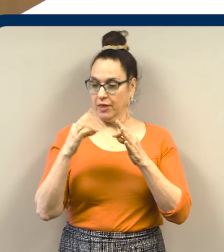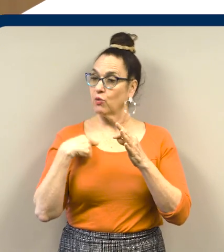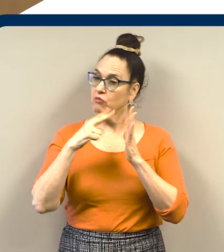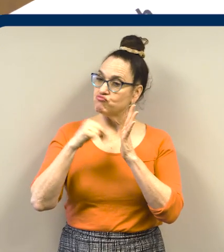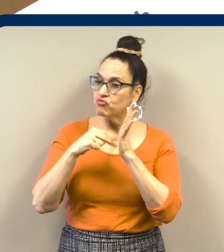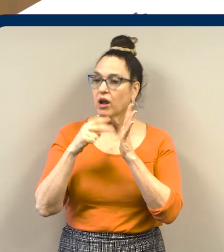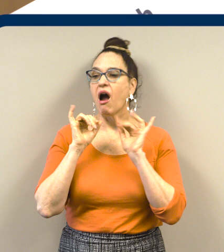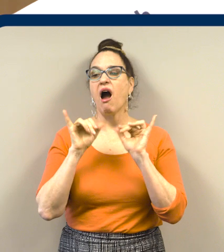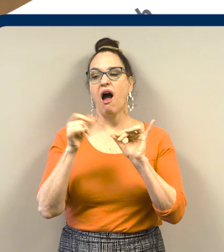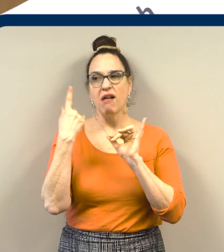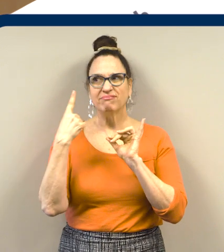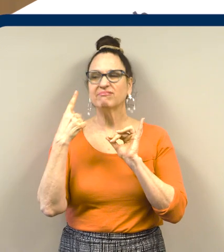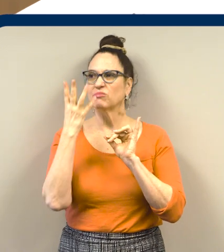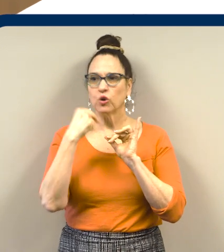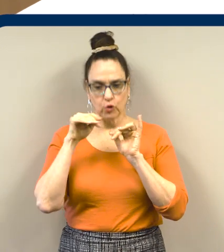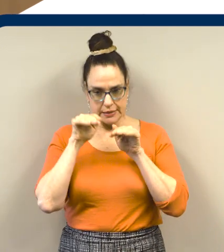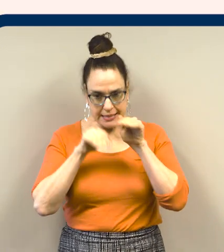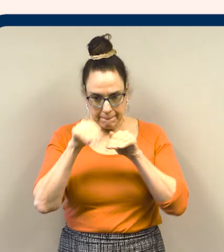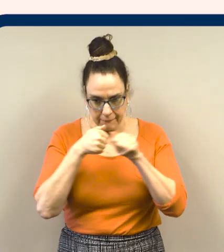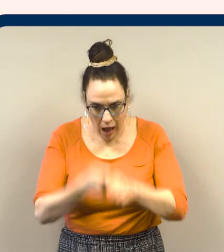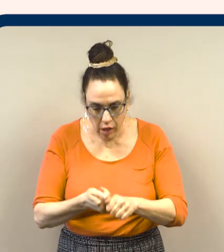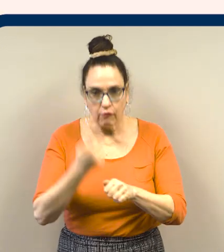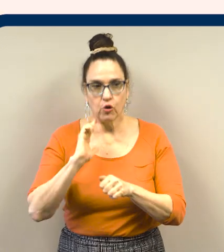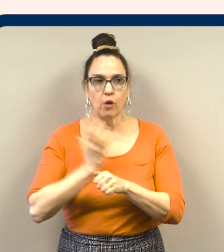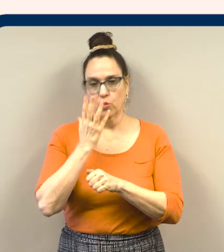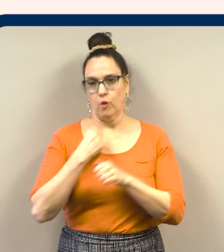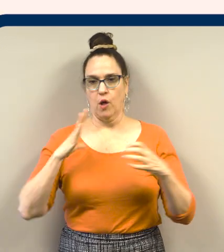the steps of this beautiful holiday.